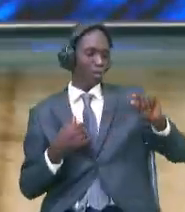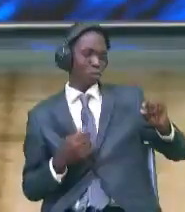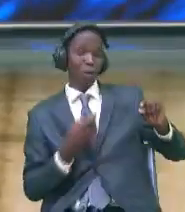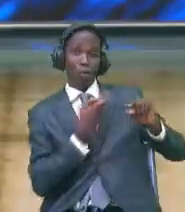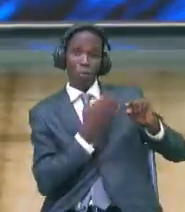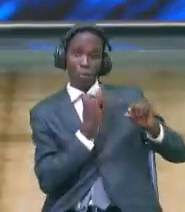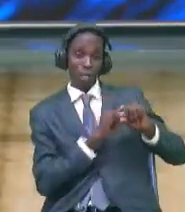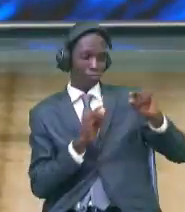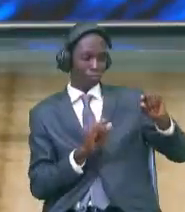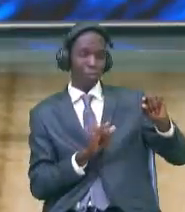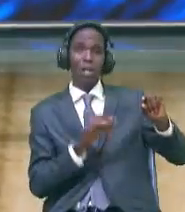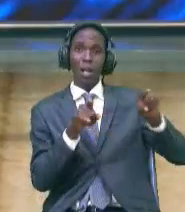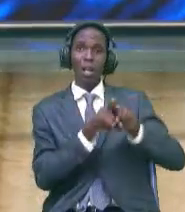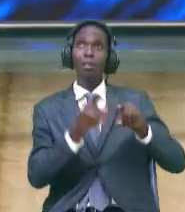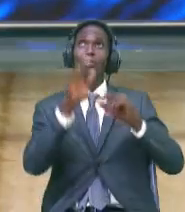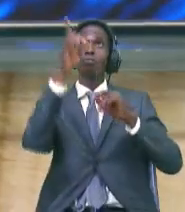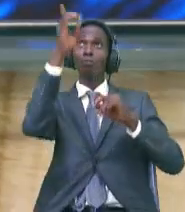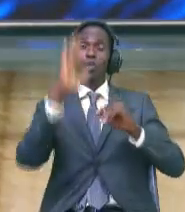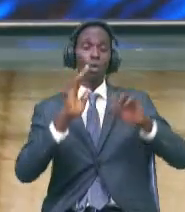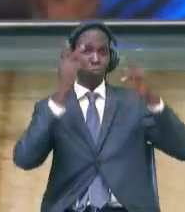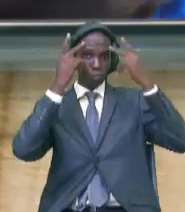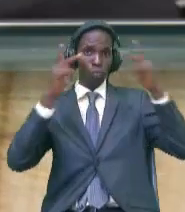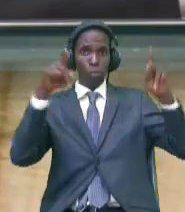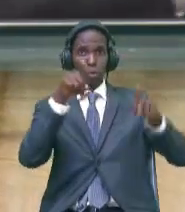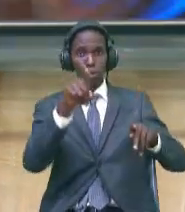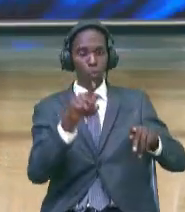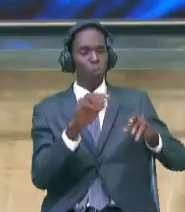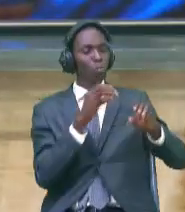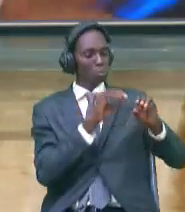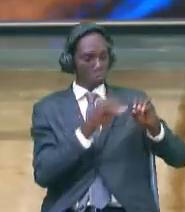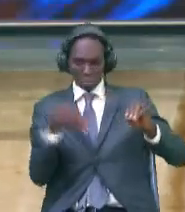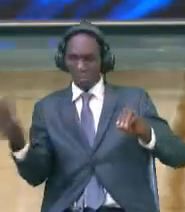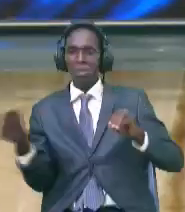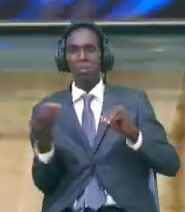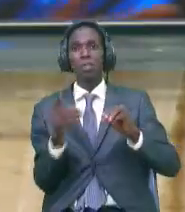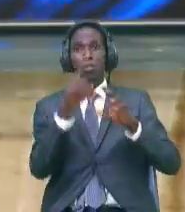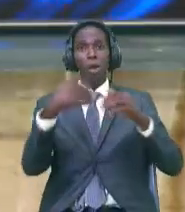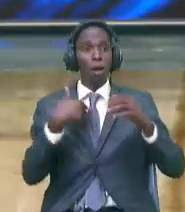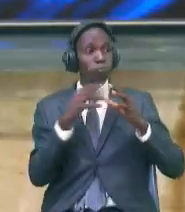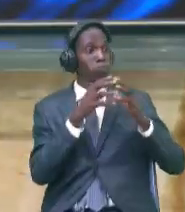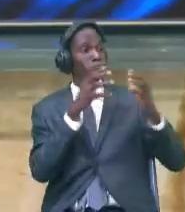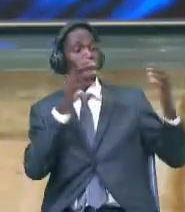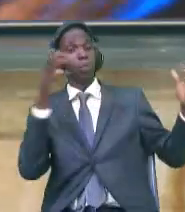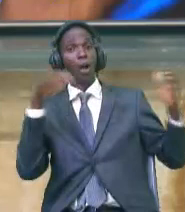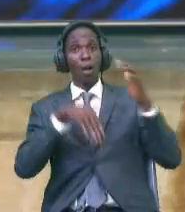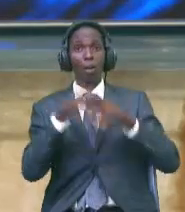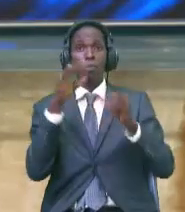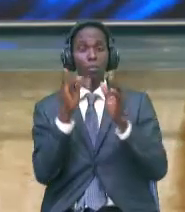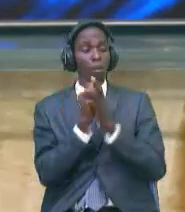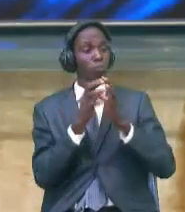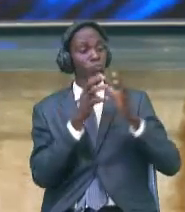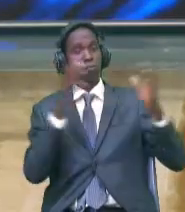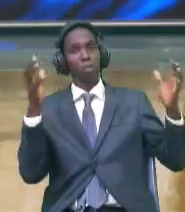little, as God has prospered you, you give little. If you have much, of that much, as God has prospered you, you give